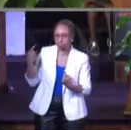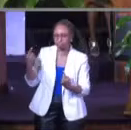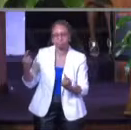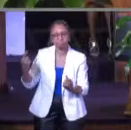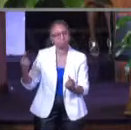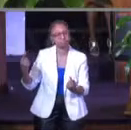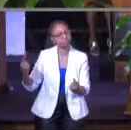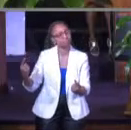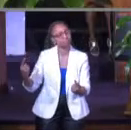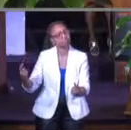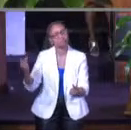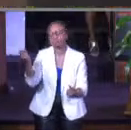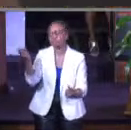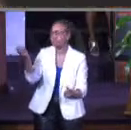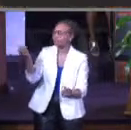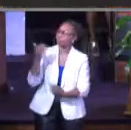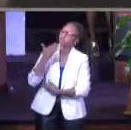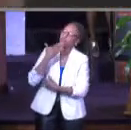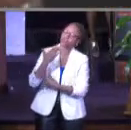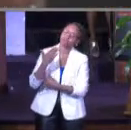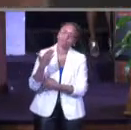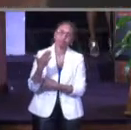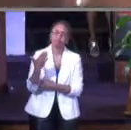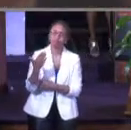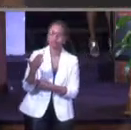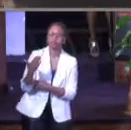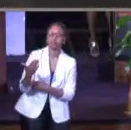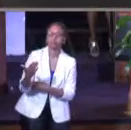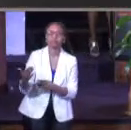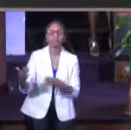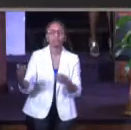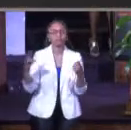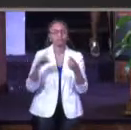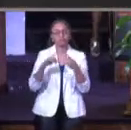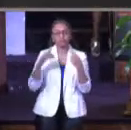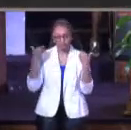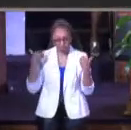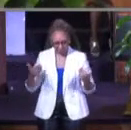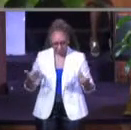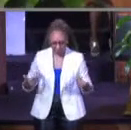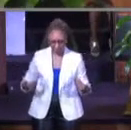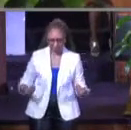Lord, you've been so good to me.